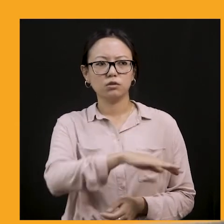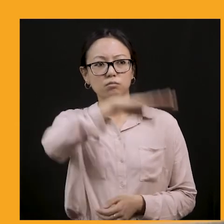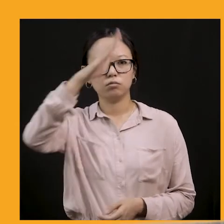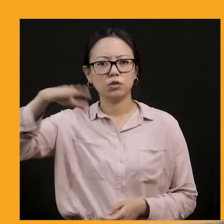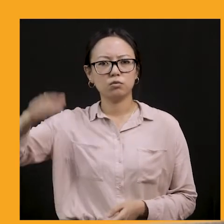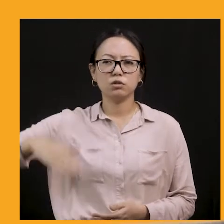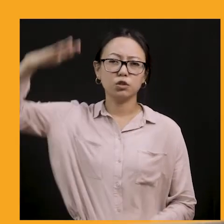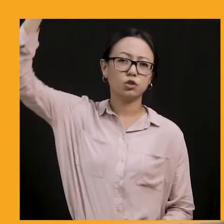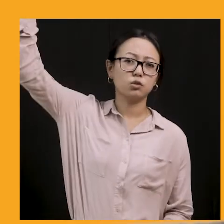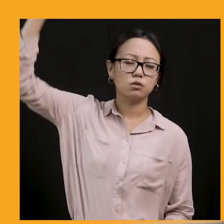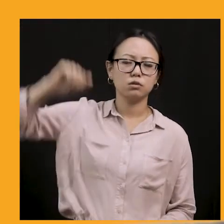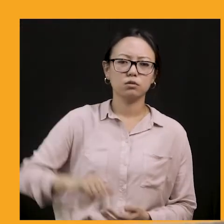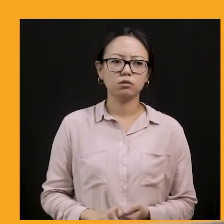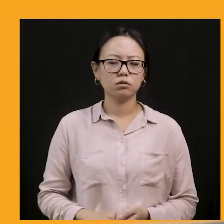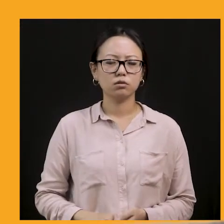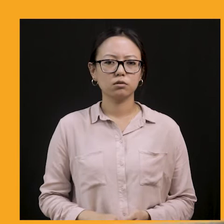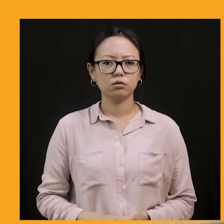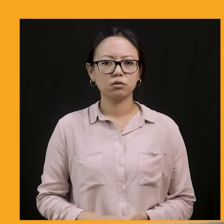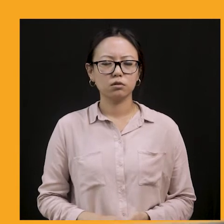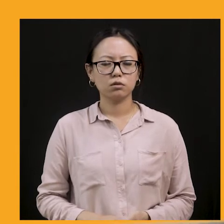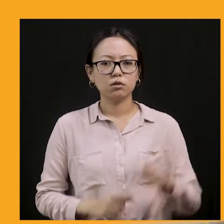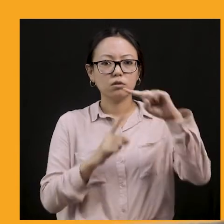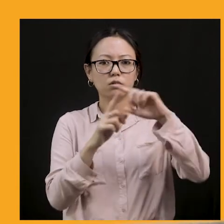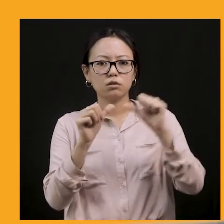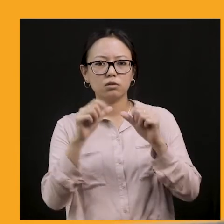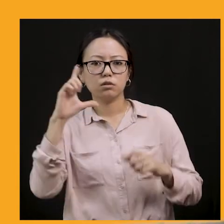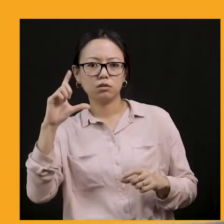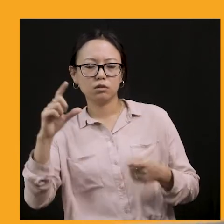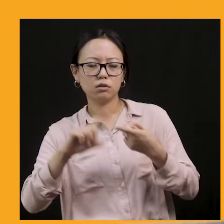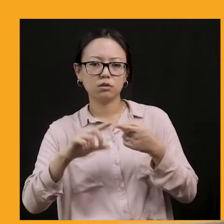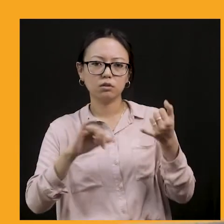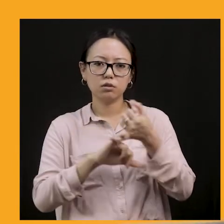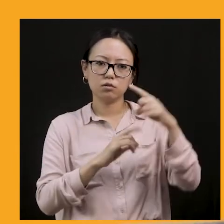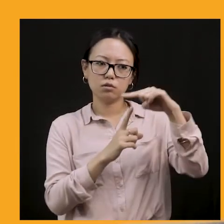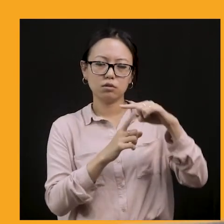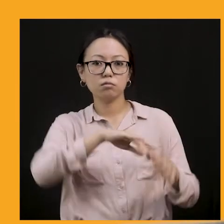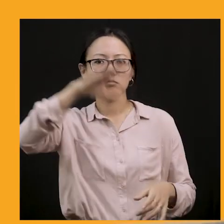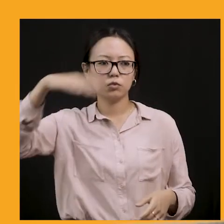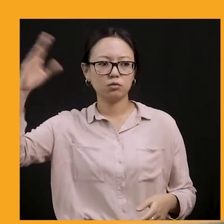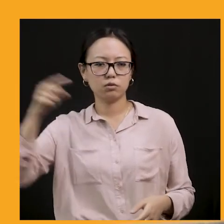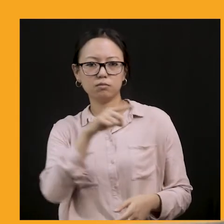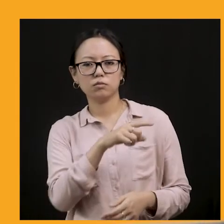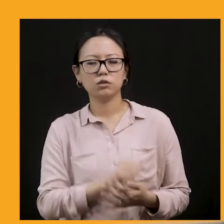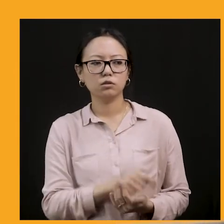mountain. Okay? And the name of this mountain is Mount Everest.